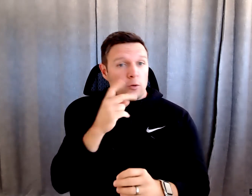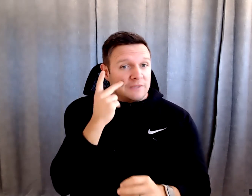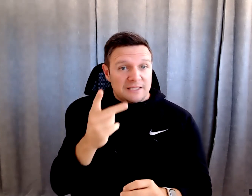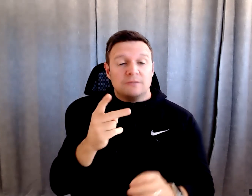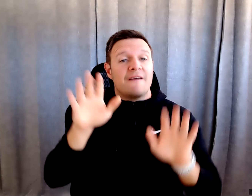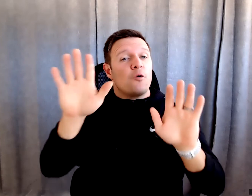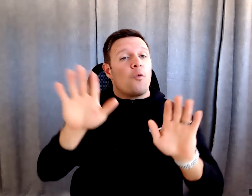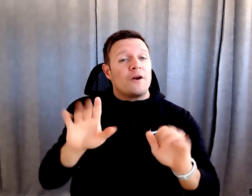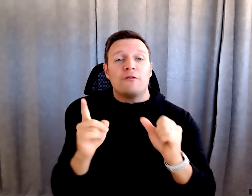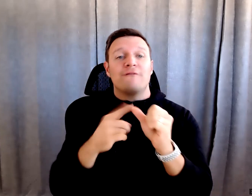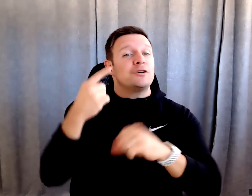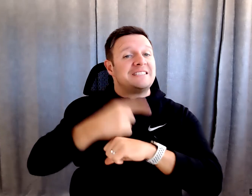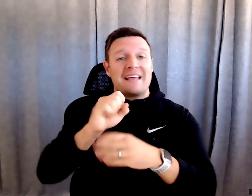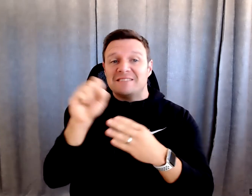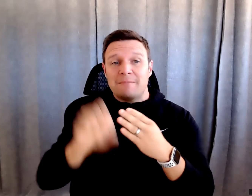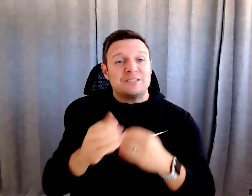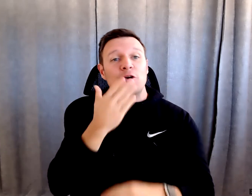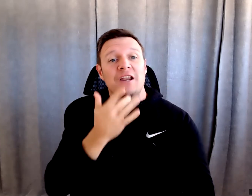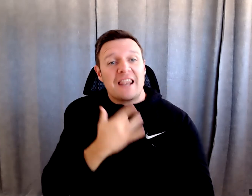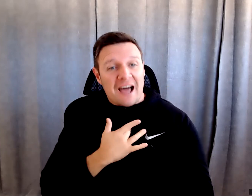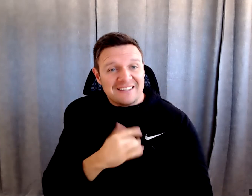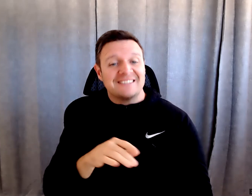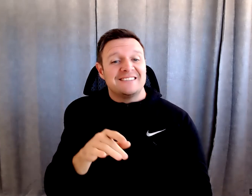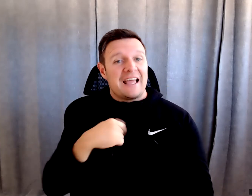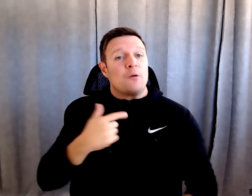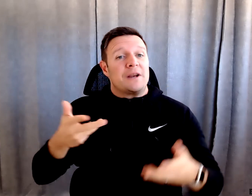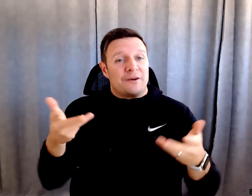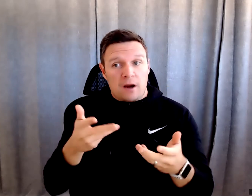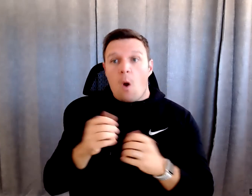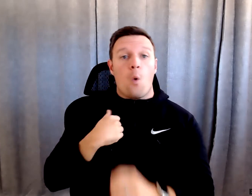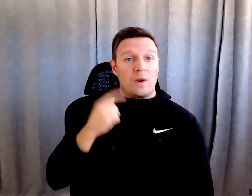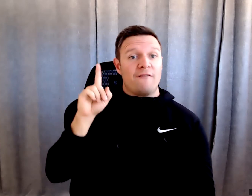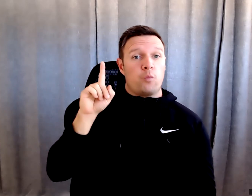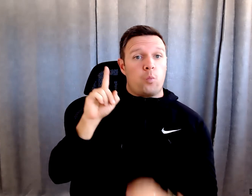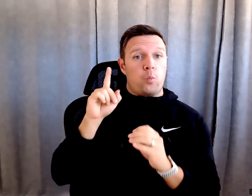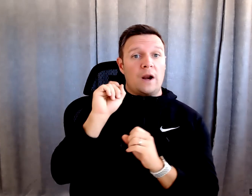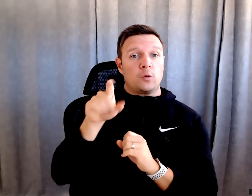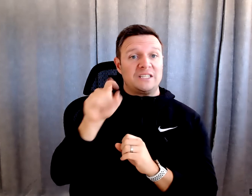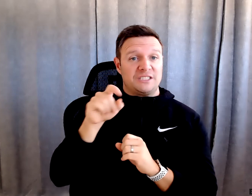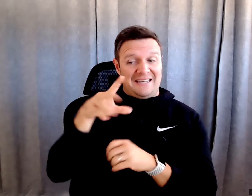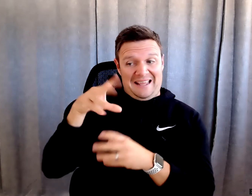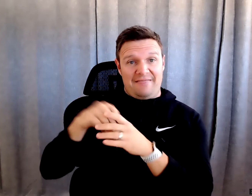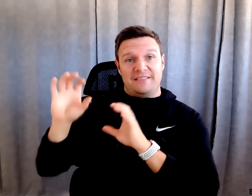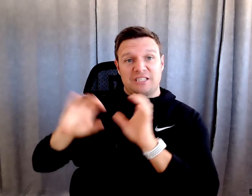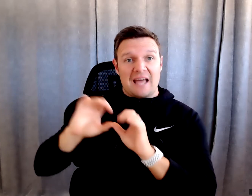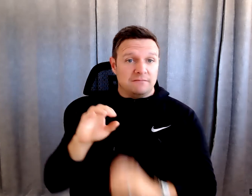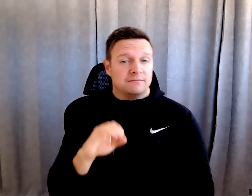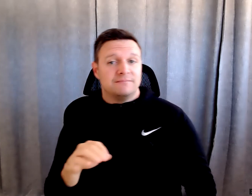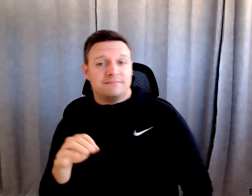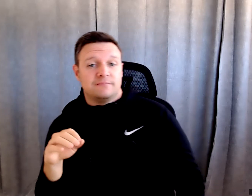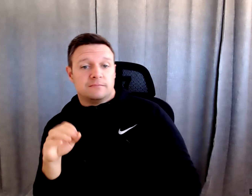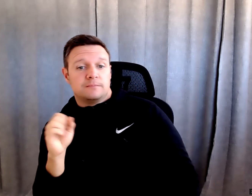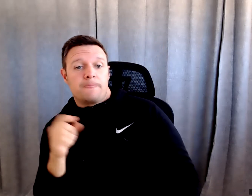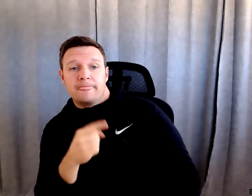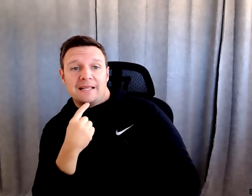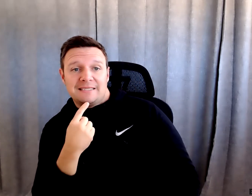first day of the semester and good luck. And we're here if you have any questions. There is one question in the chat. Oh, awesome. You found one. Yeah, it